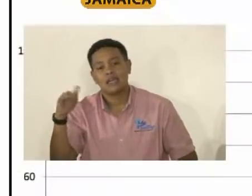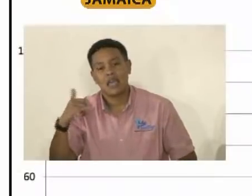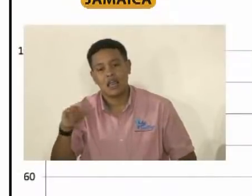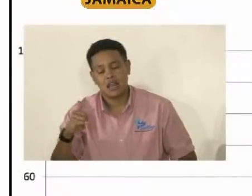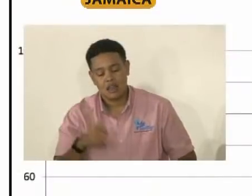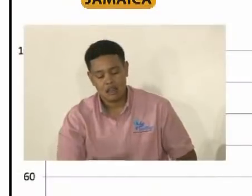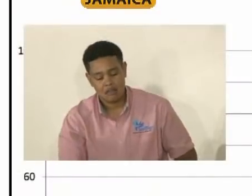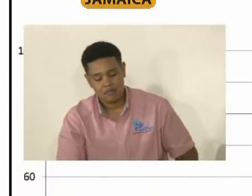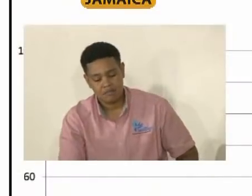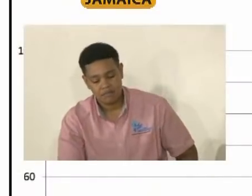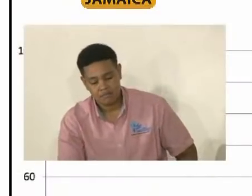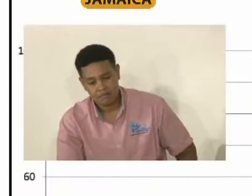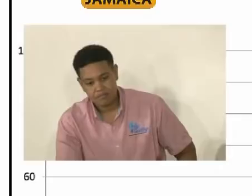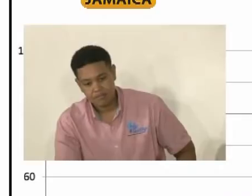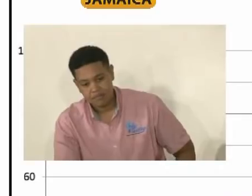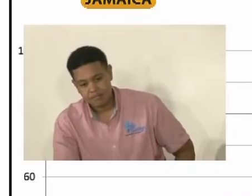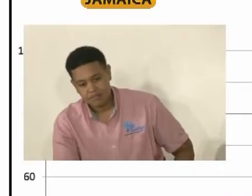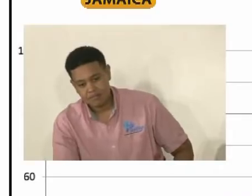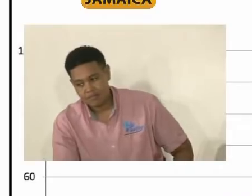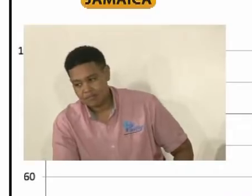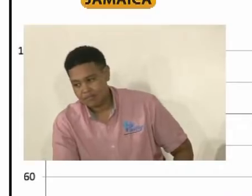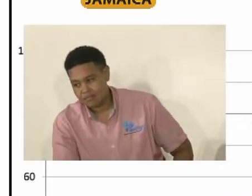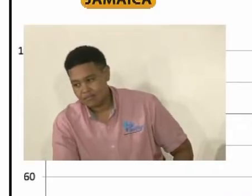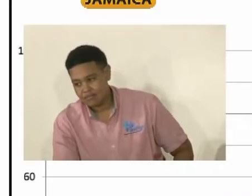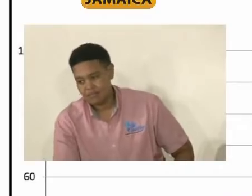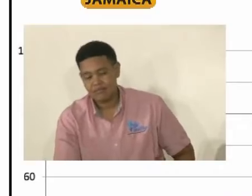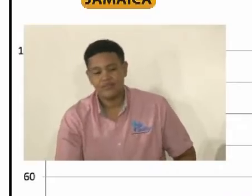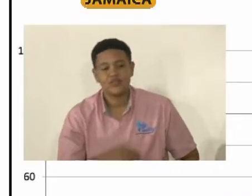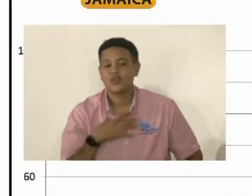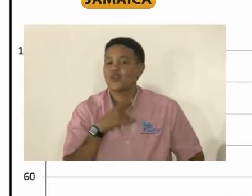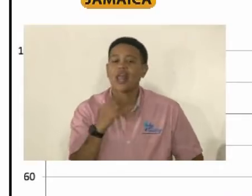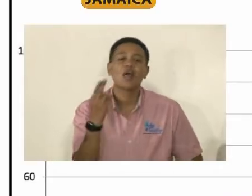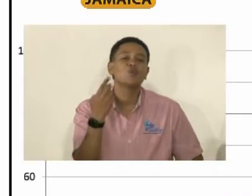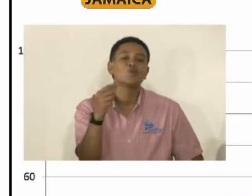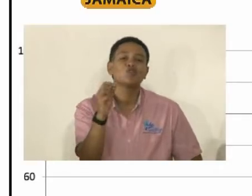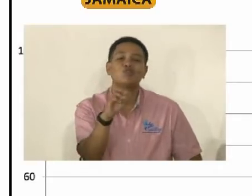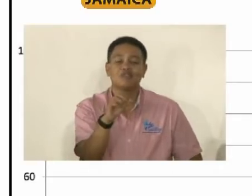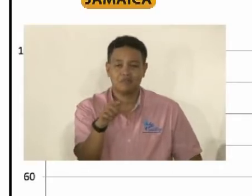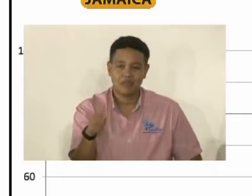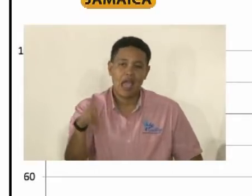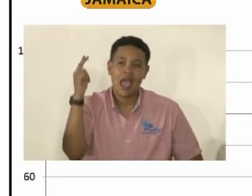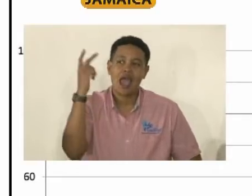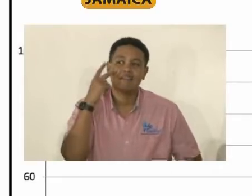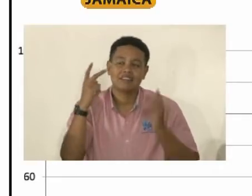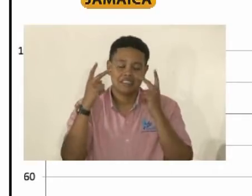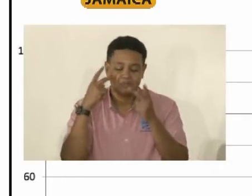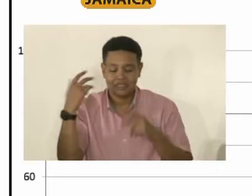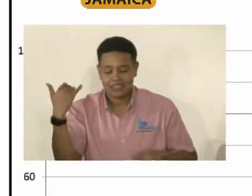I guess it's high visibility yellow. High visibility yellow.